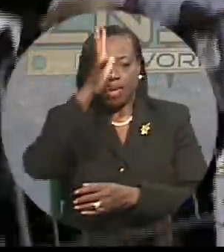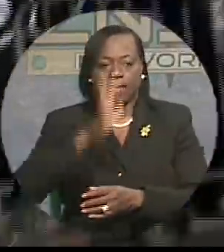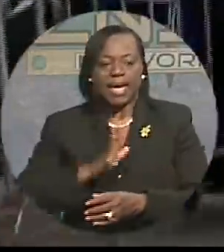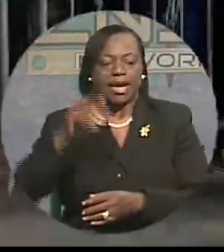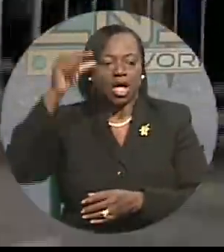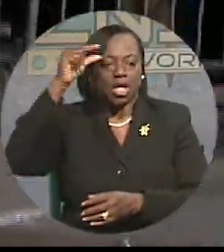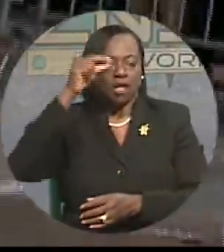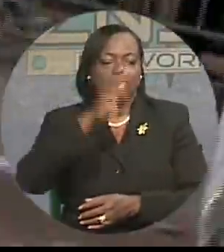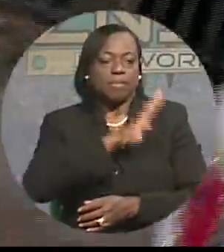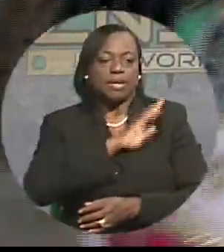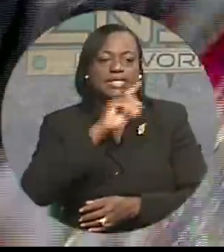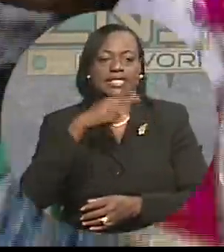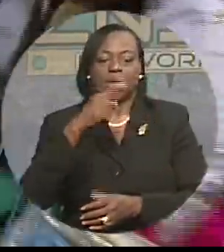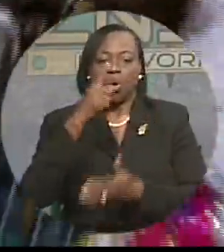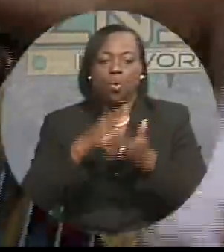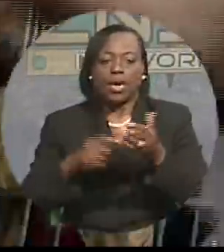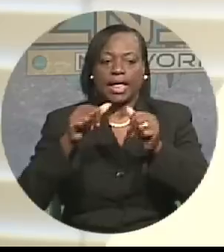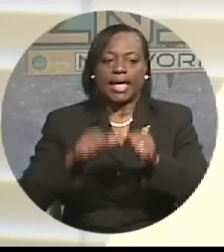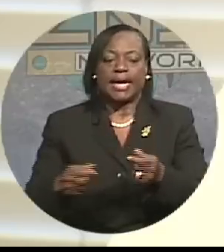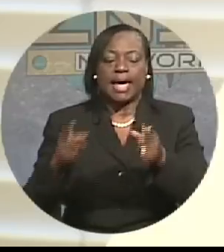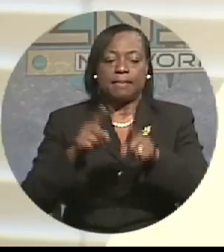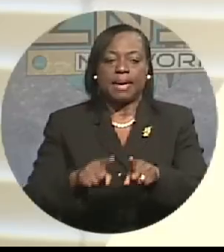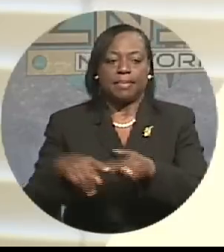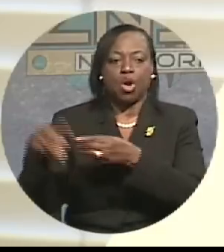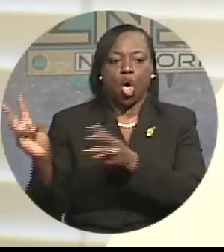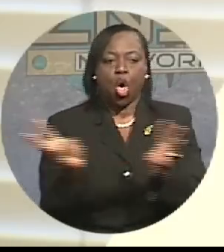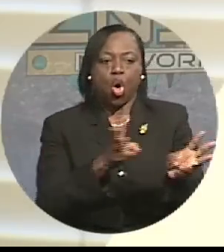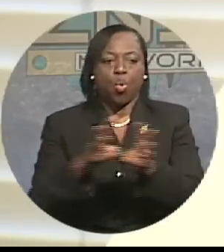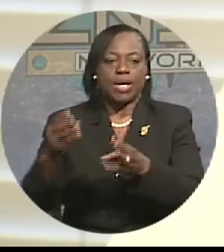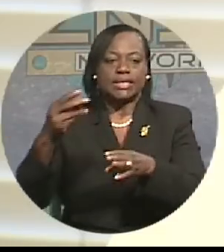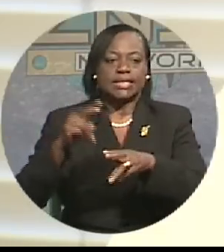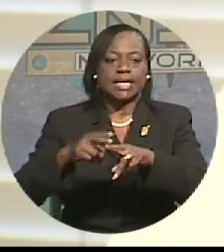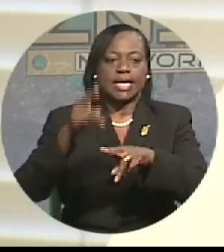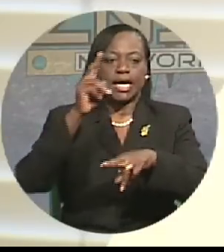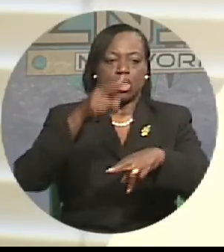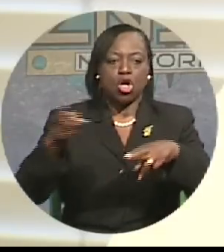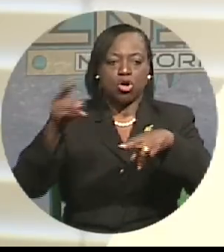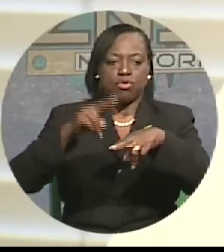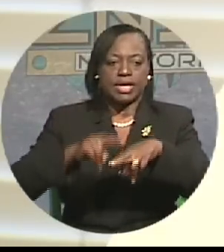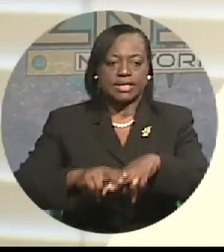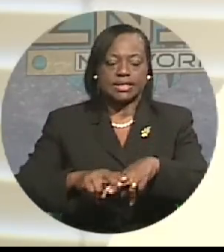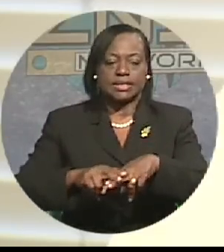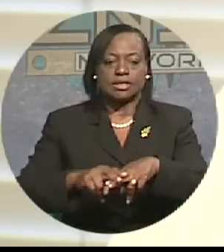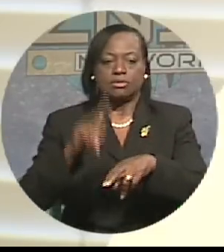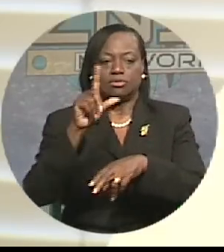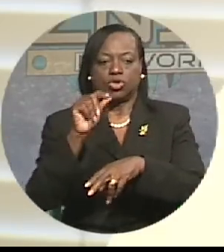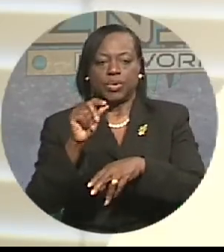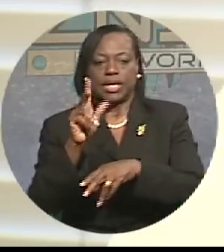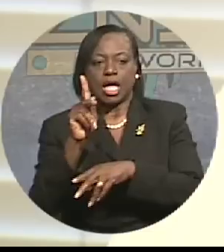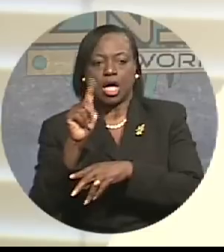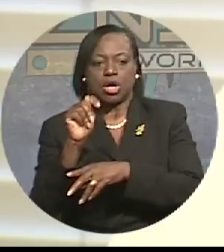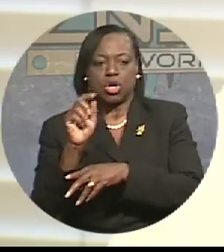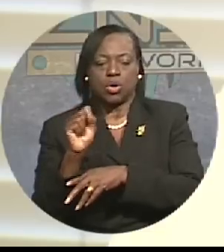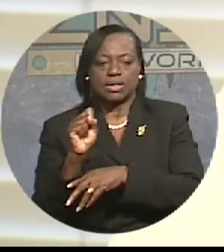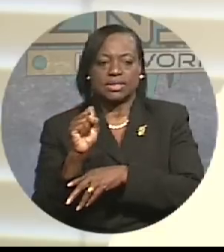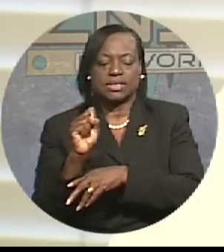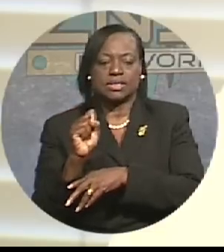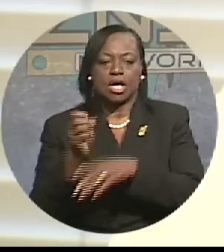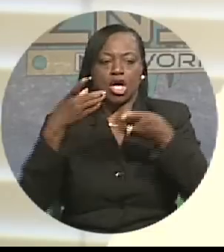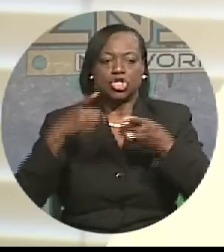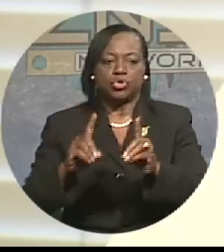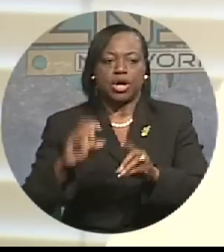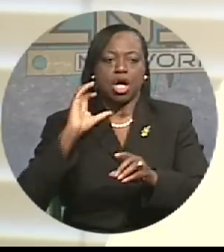can be expected. Do expect winds to increase out of the northeast about 15 to 20 knots during Christmas